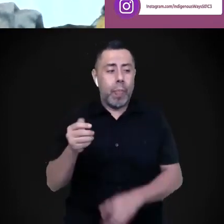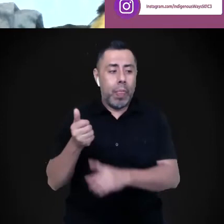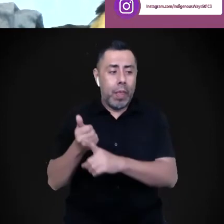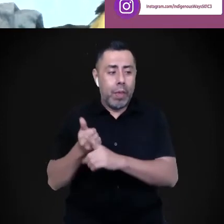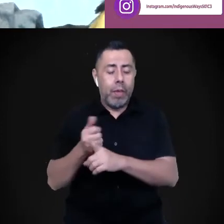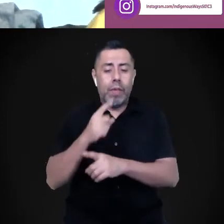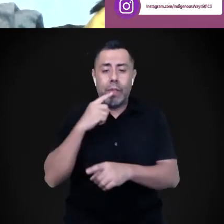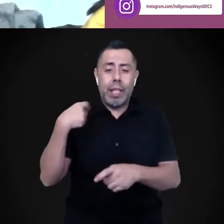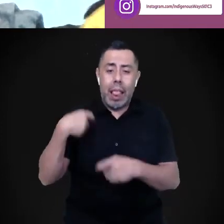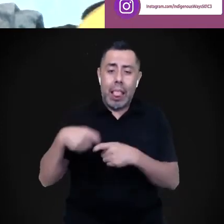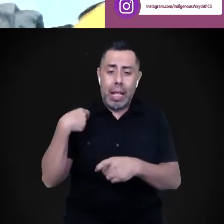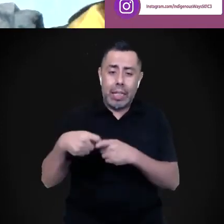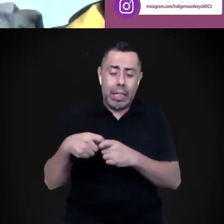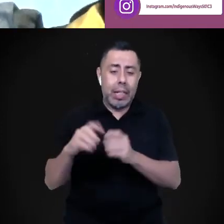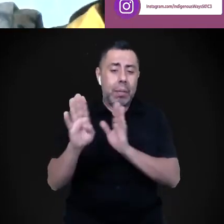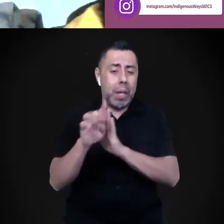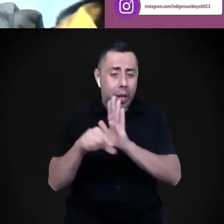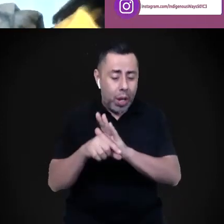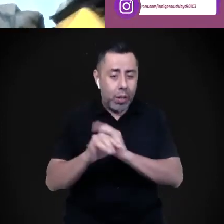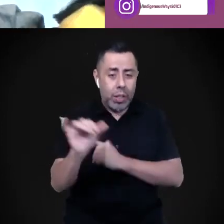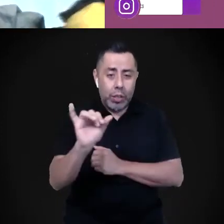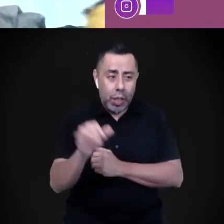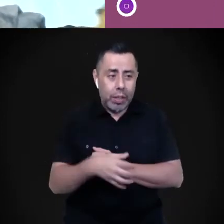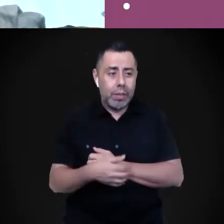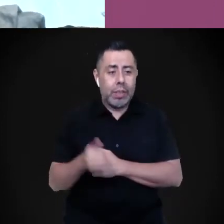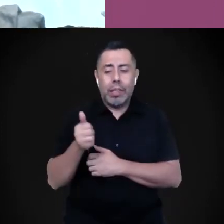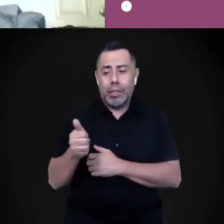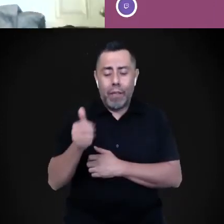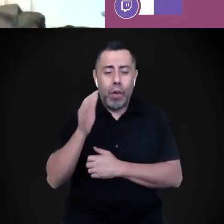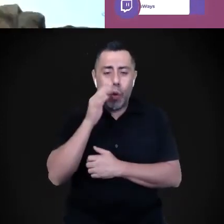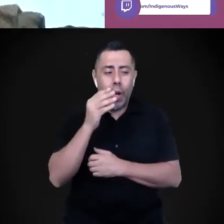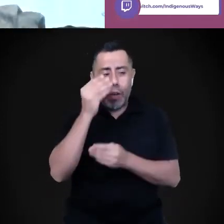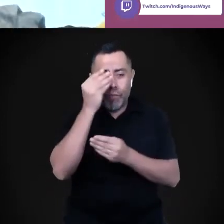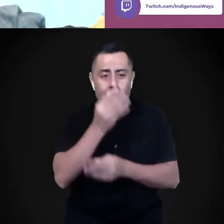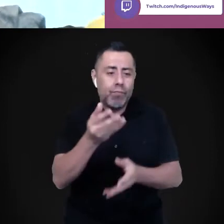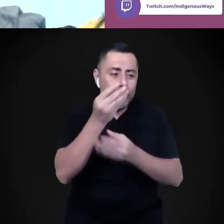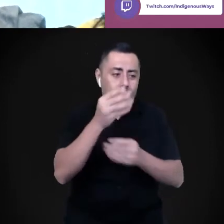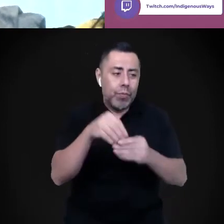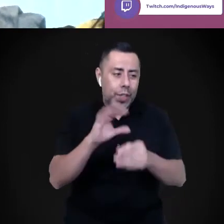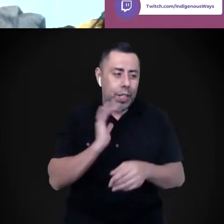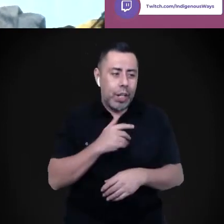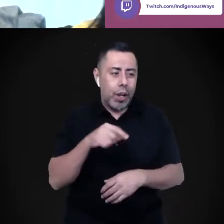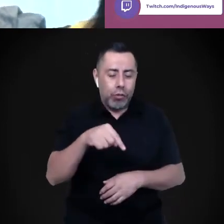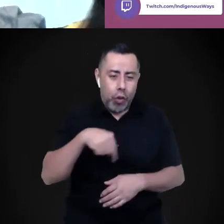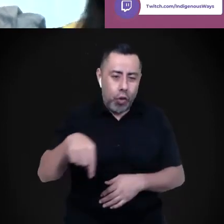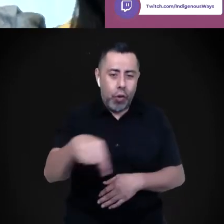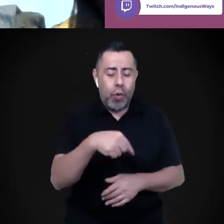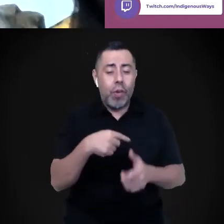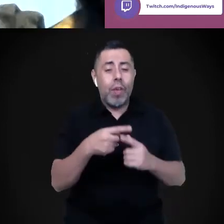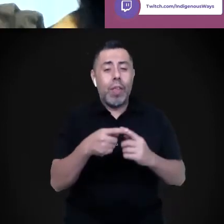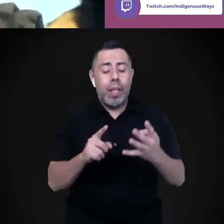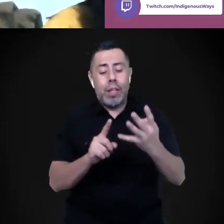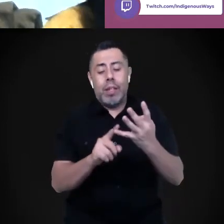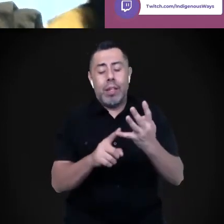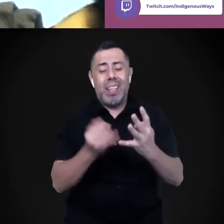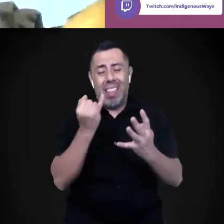Latina background as well. She will be sharing in the circle. And then the last Wednesday of the month, we have